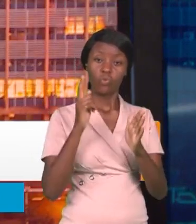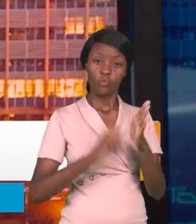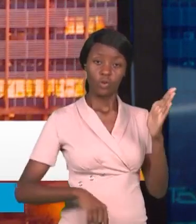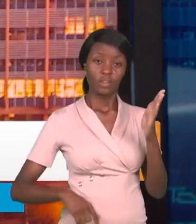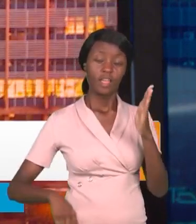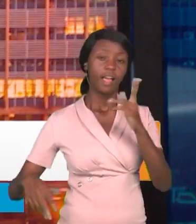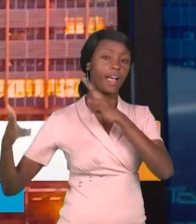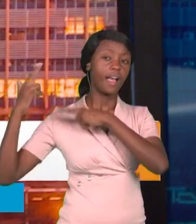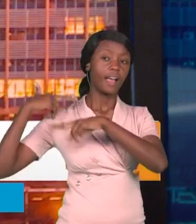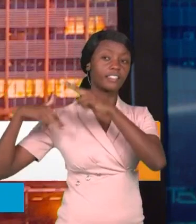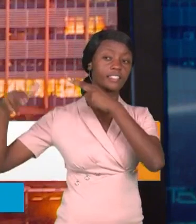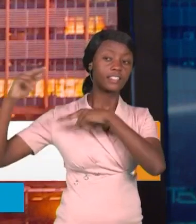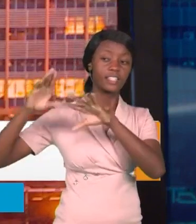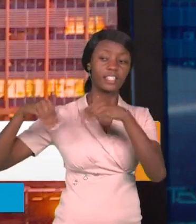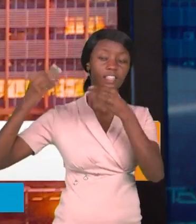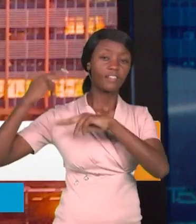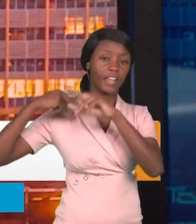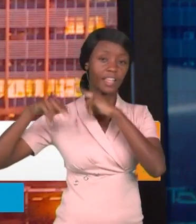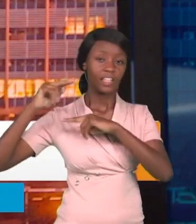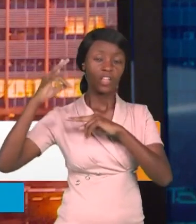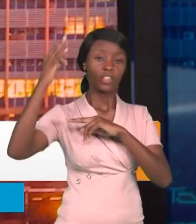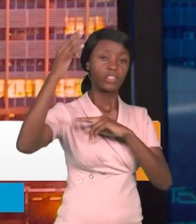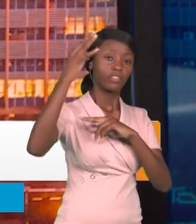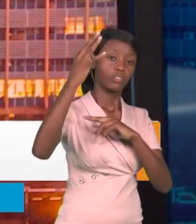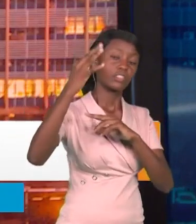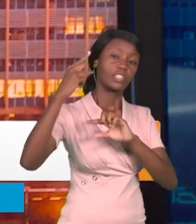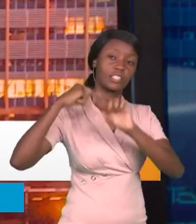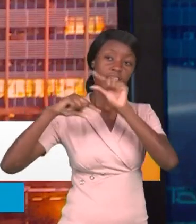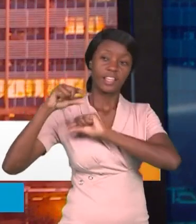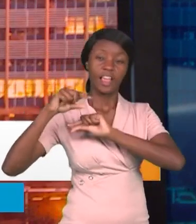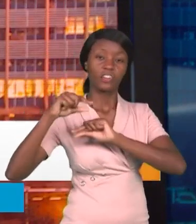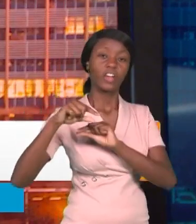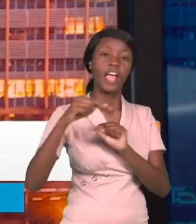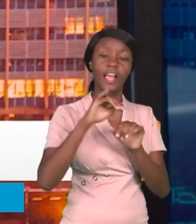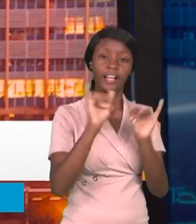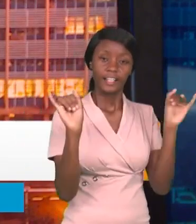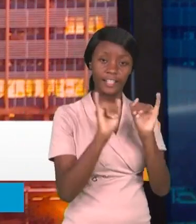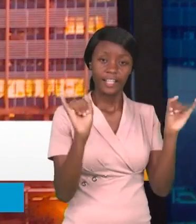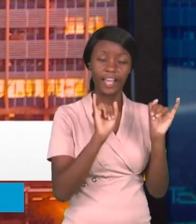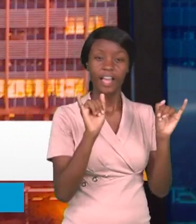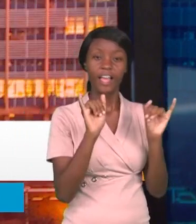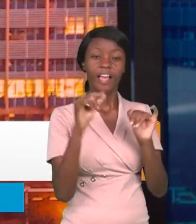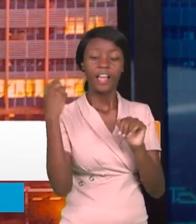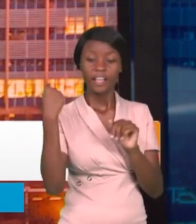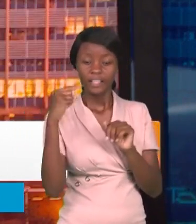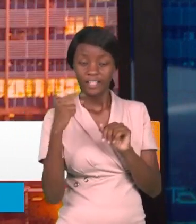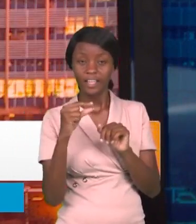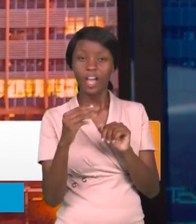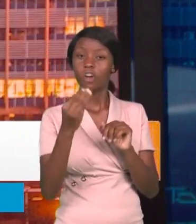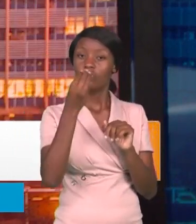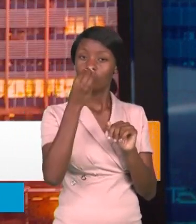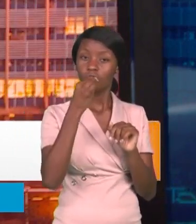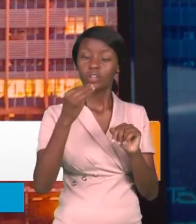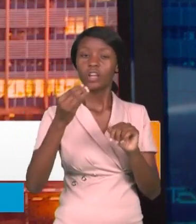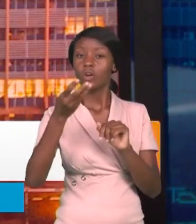heritage for future generations of a cleaner, greener, food and water secure environment